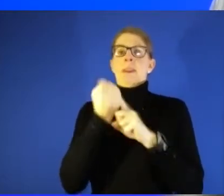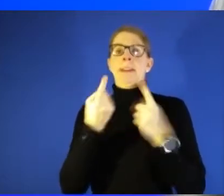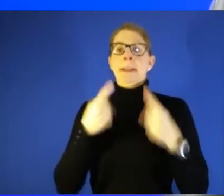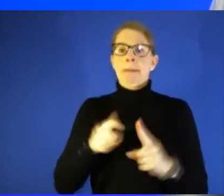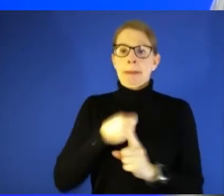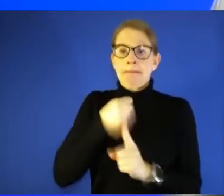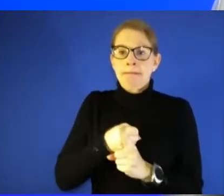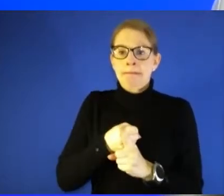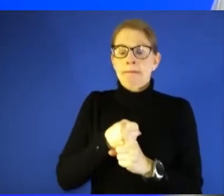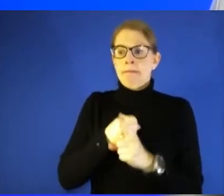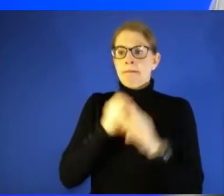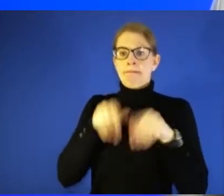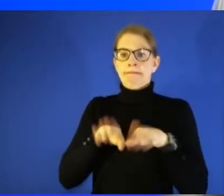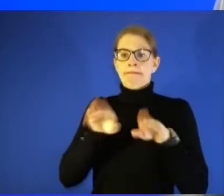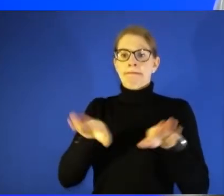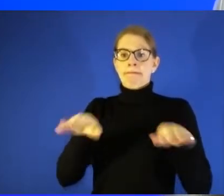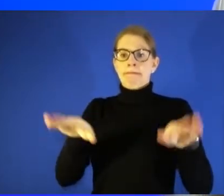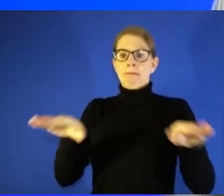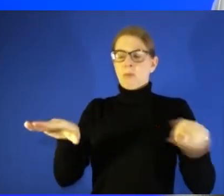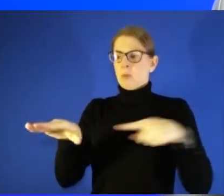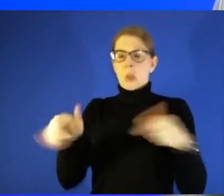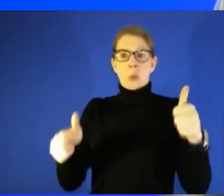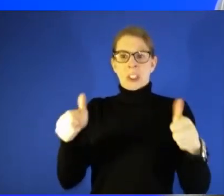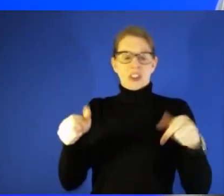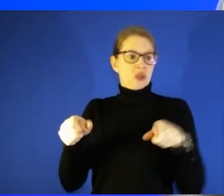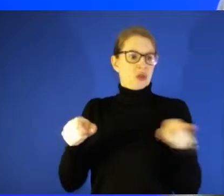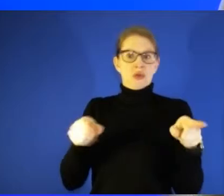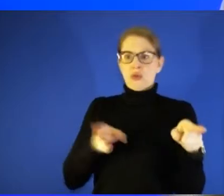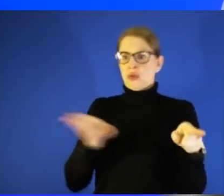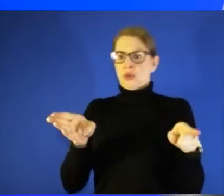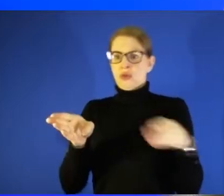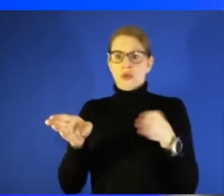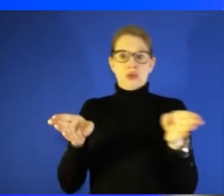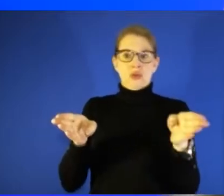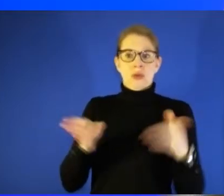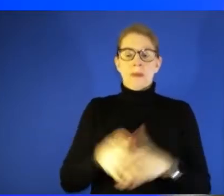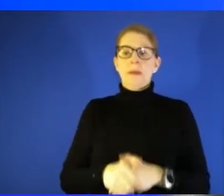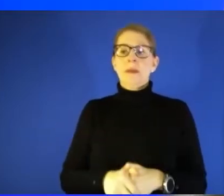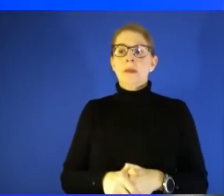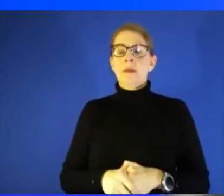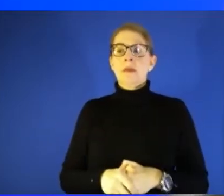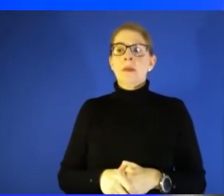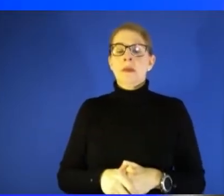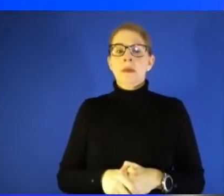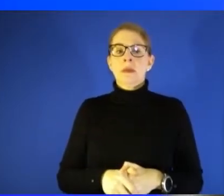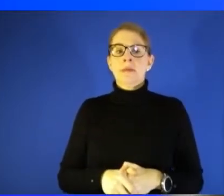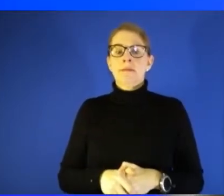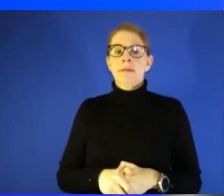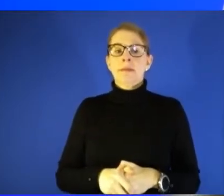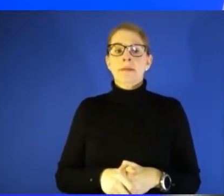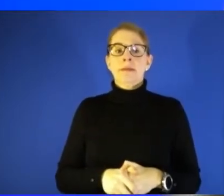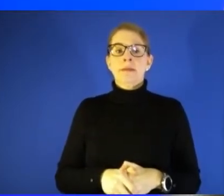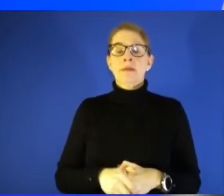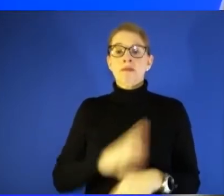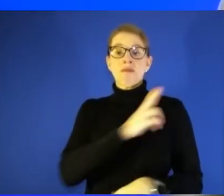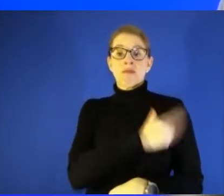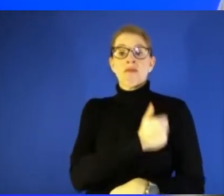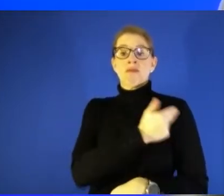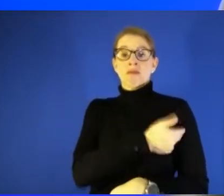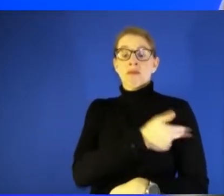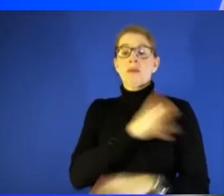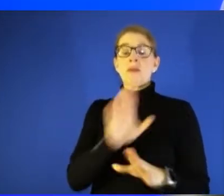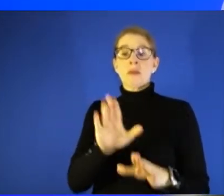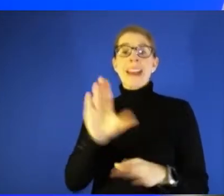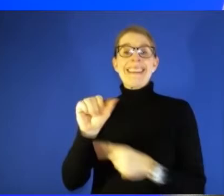which fork we're going to take. And so on one hand, we see that that